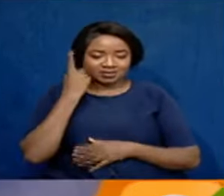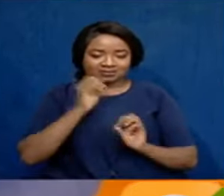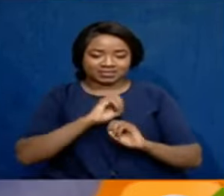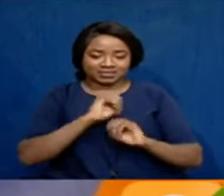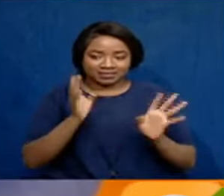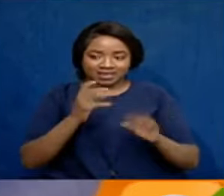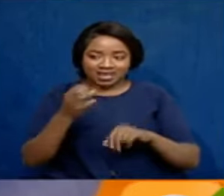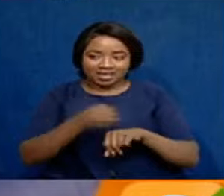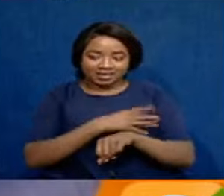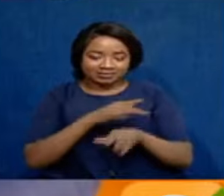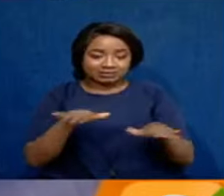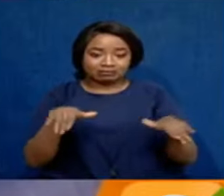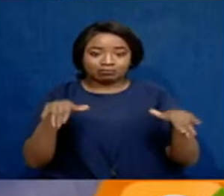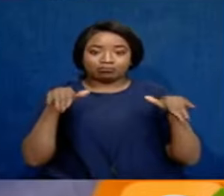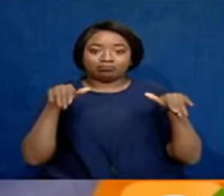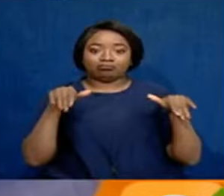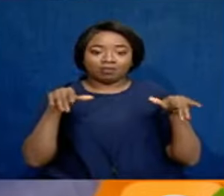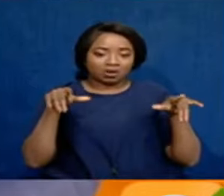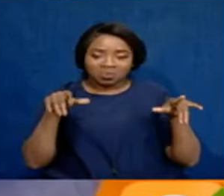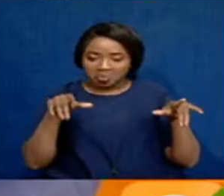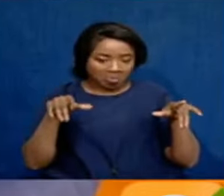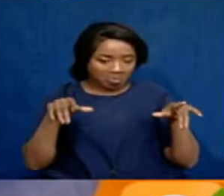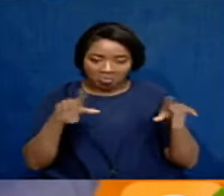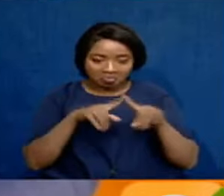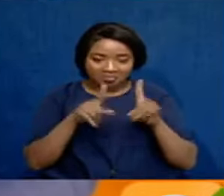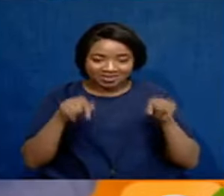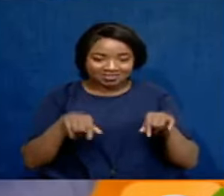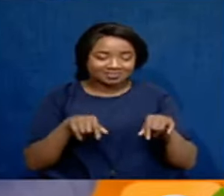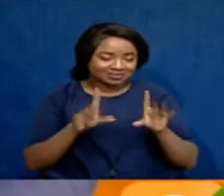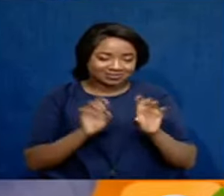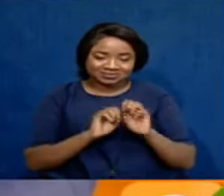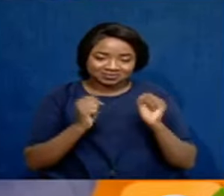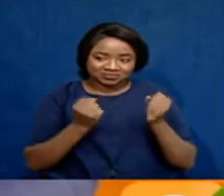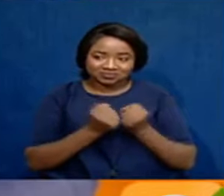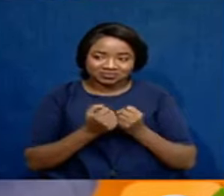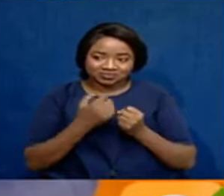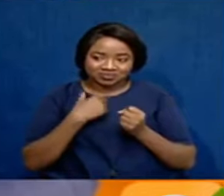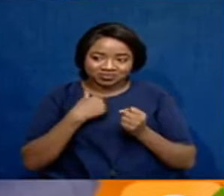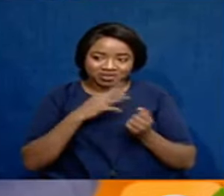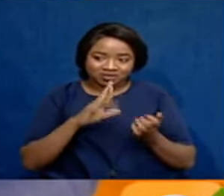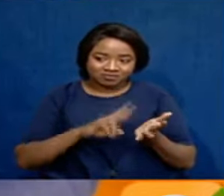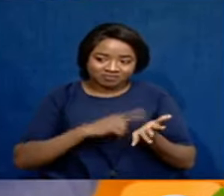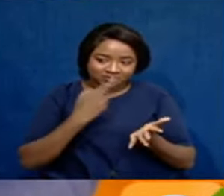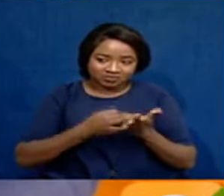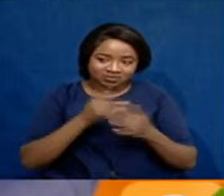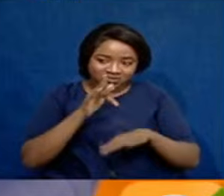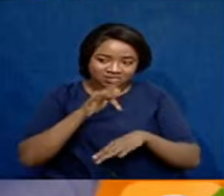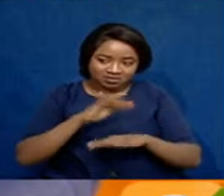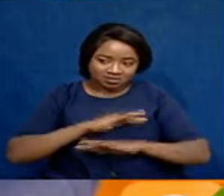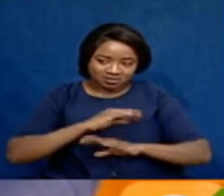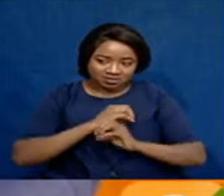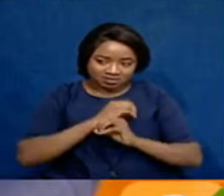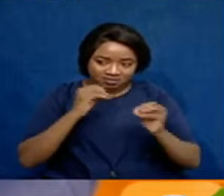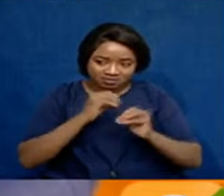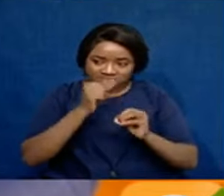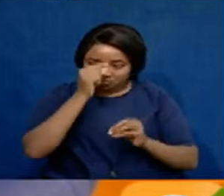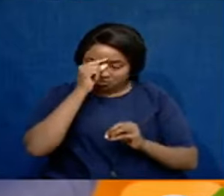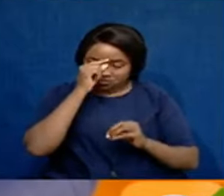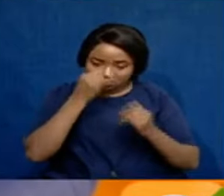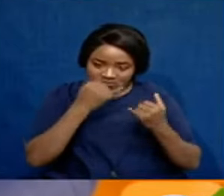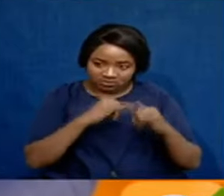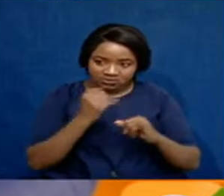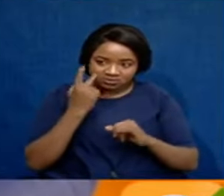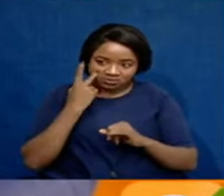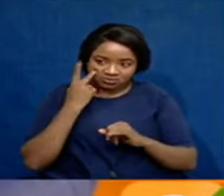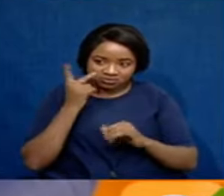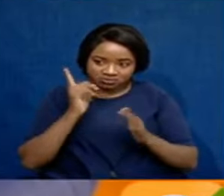but we are also in a setup where we have limited resources. So we are really, the government is really trying to see what they can cover.